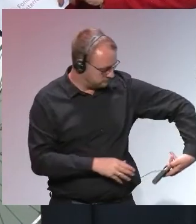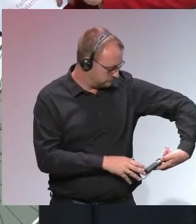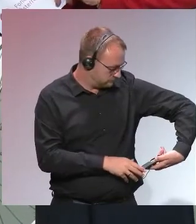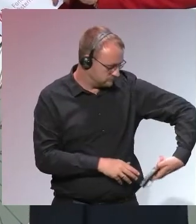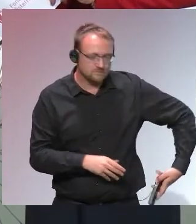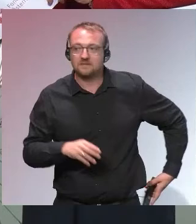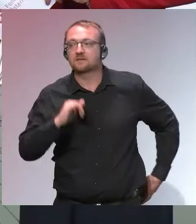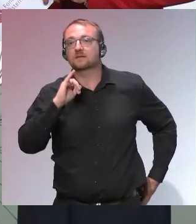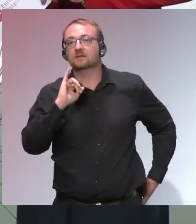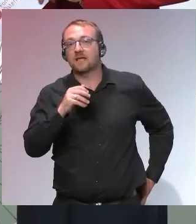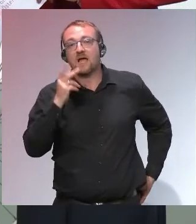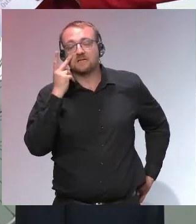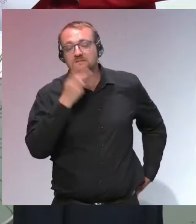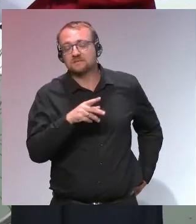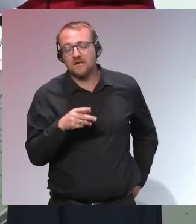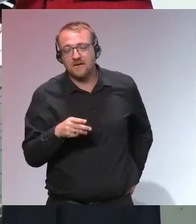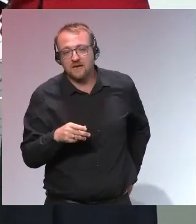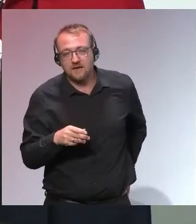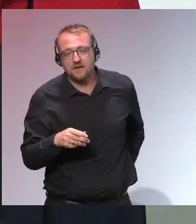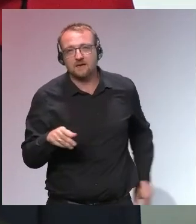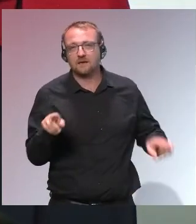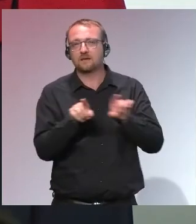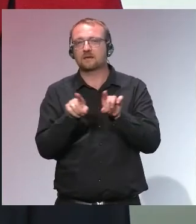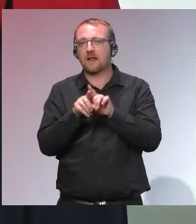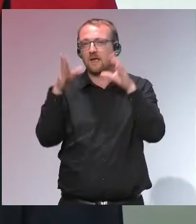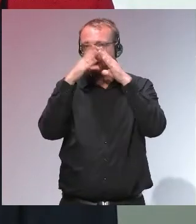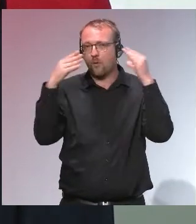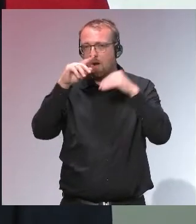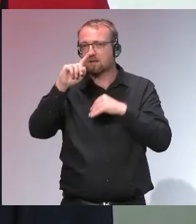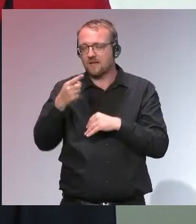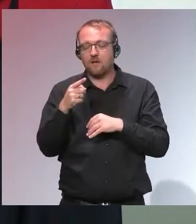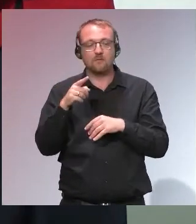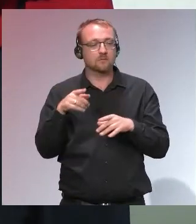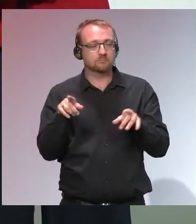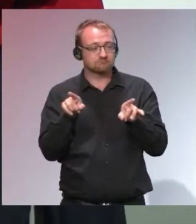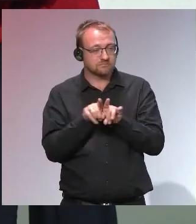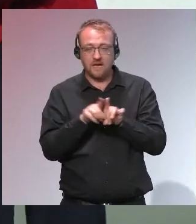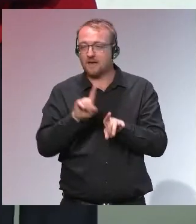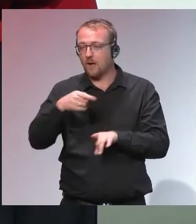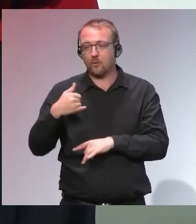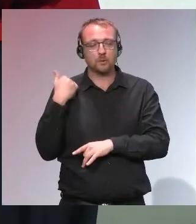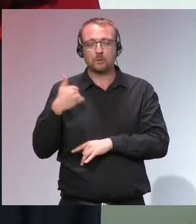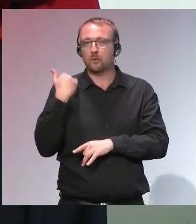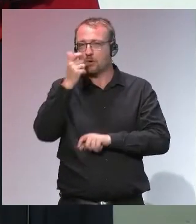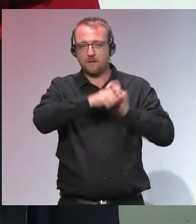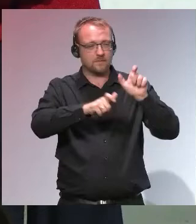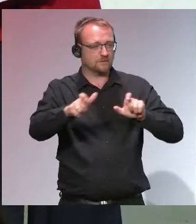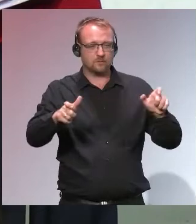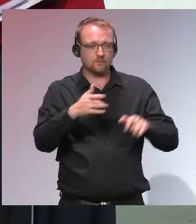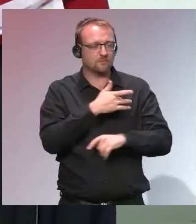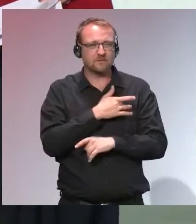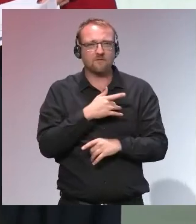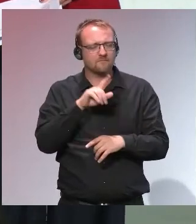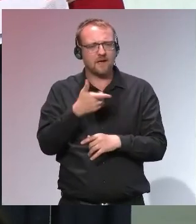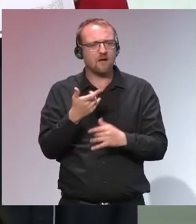and we saw the same, that the mental health of young people has really decreased the last year or so, and we also know that climate change